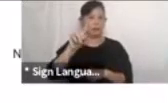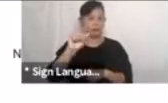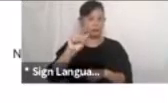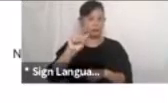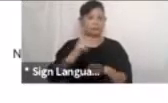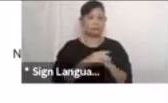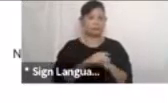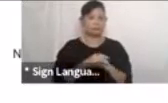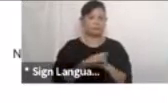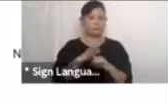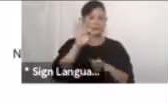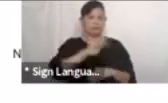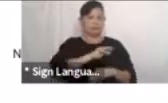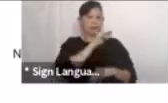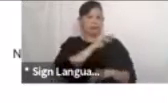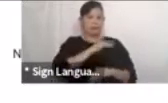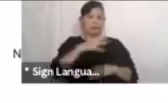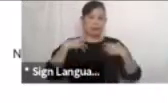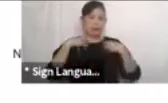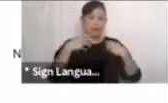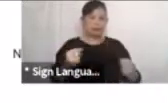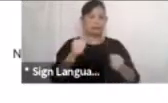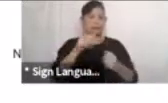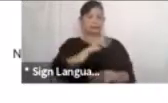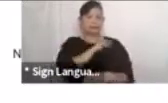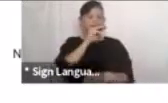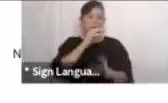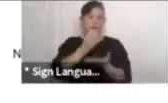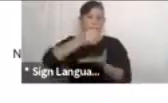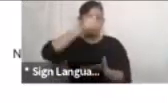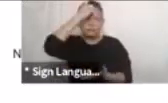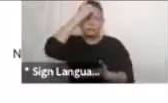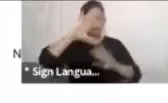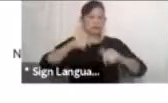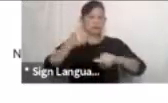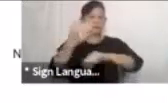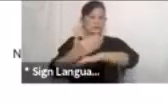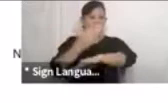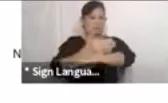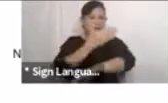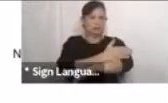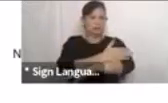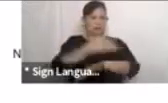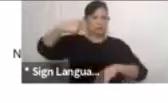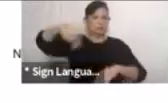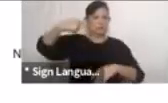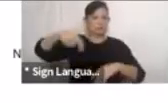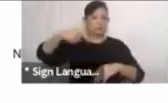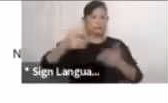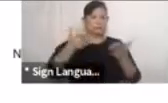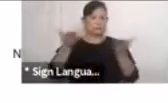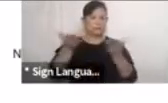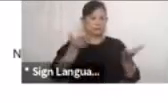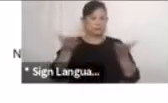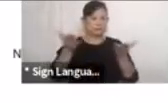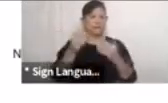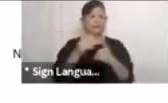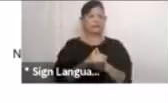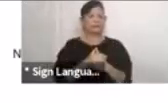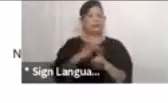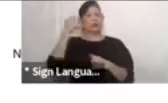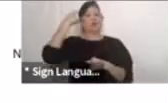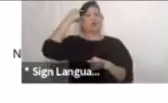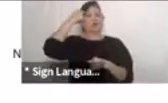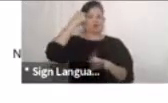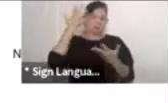their Minister of Health and Minister of Education to improve the quality service provision. We are also thinking in Sri